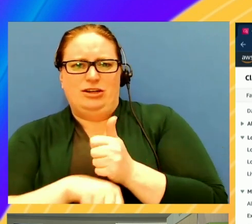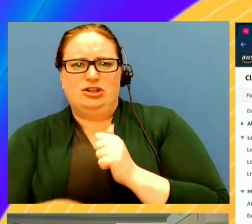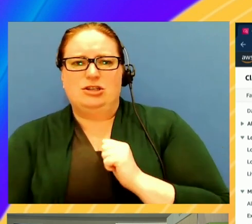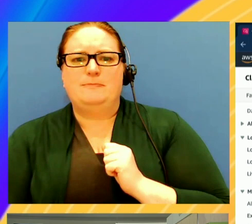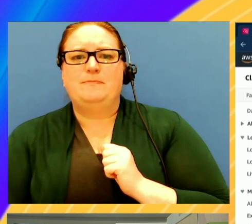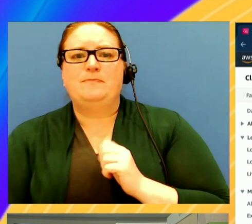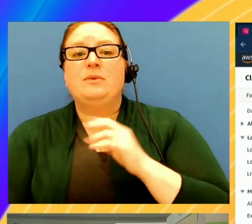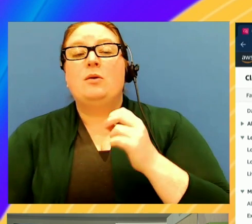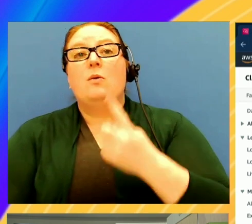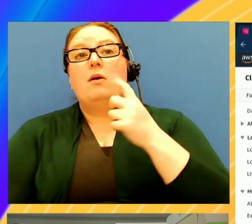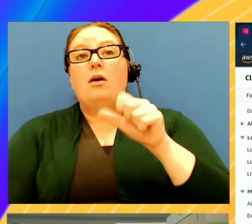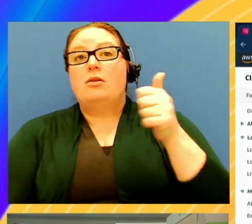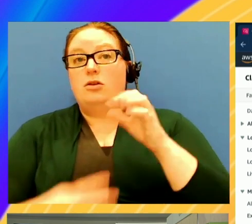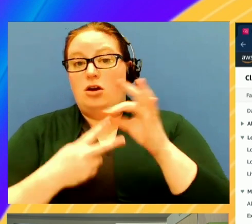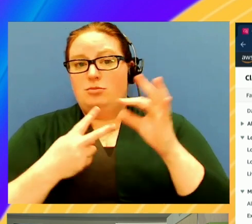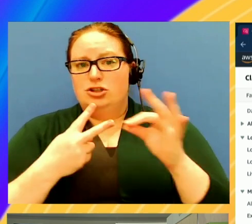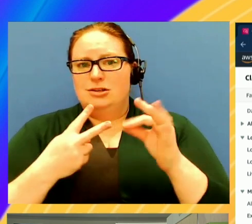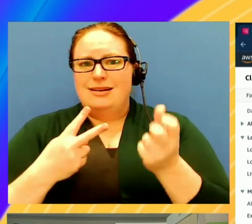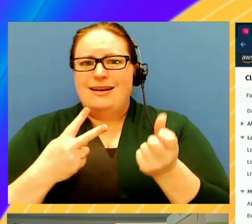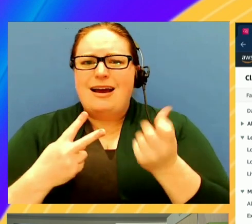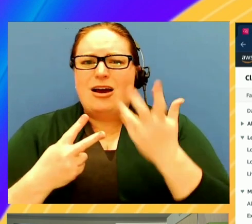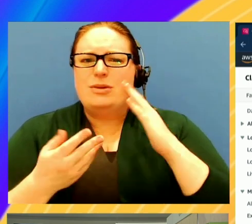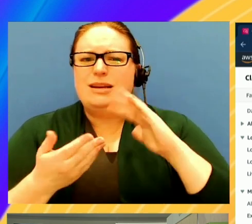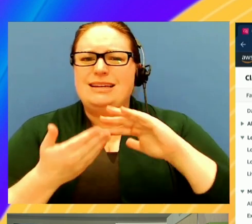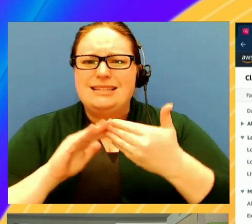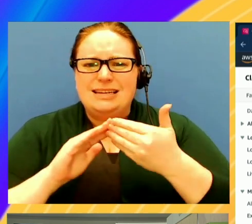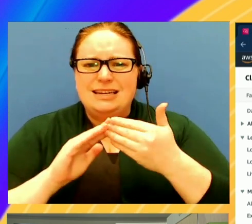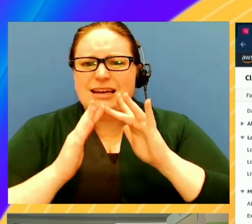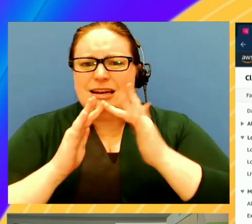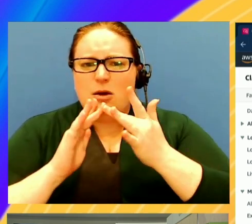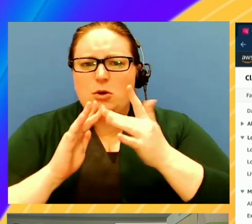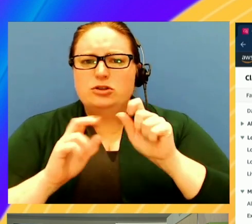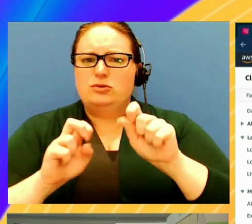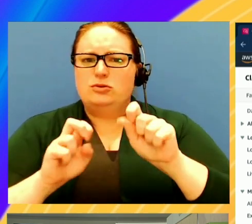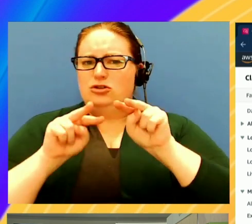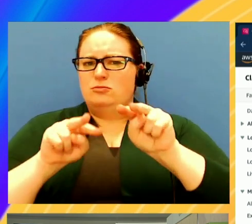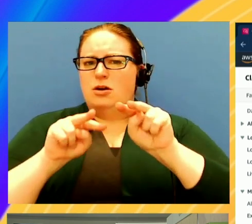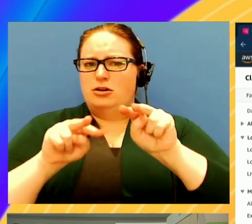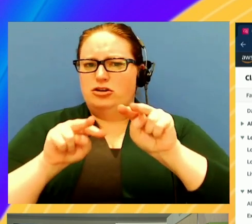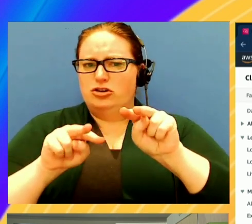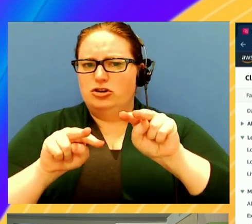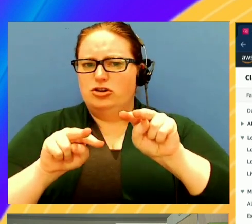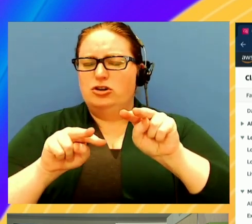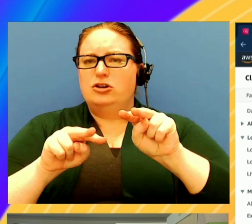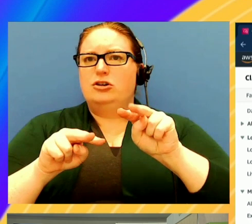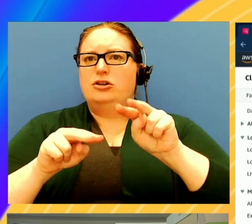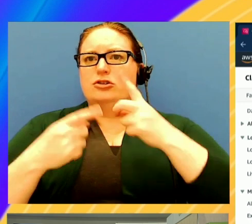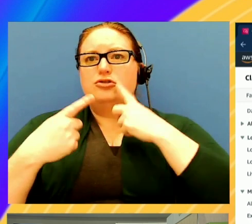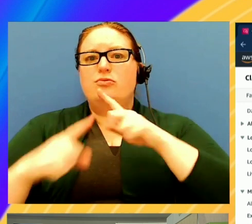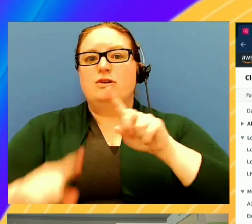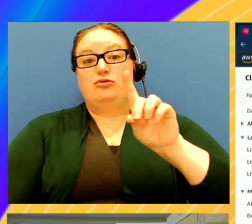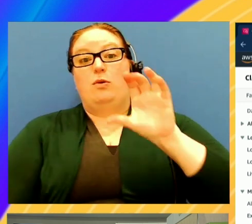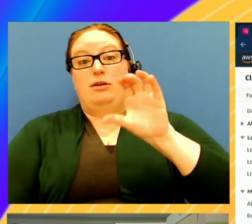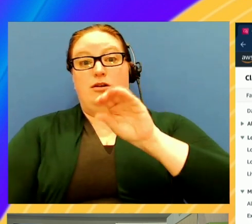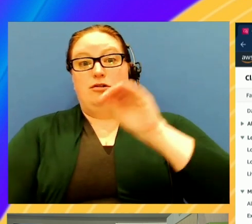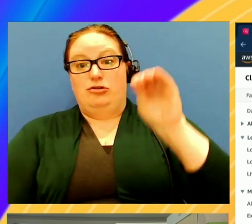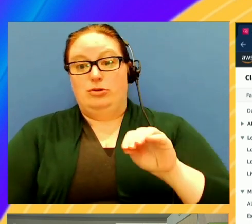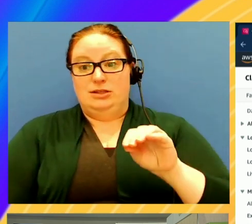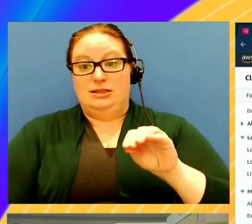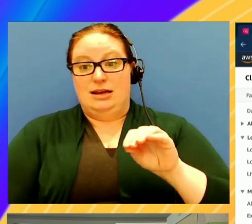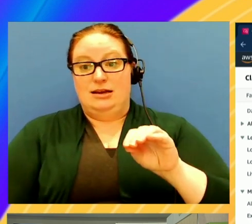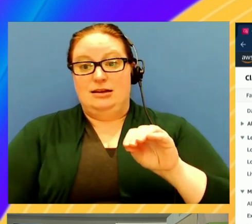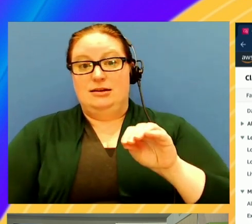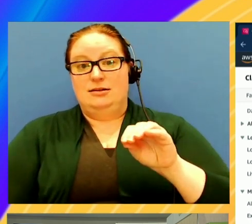one other option is how many number of city networks that you need to monitor to reach the 100%